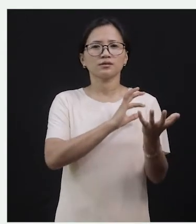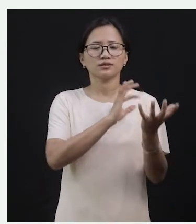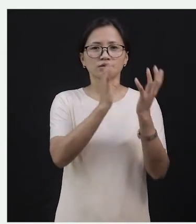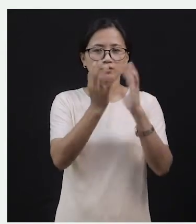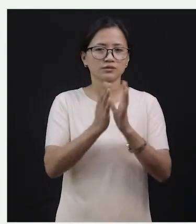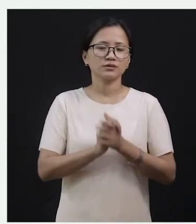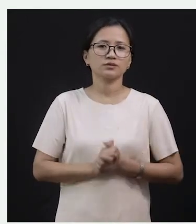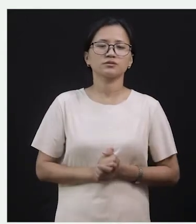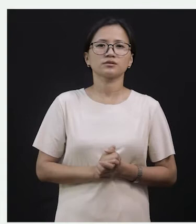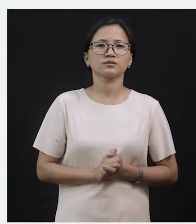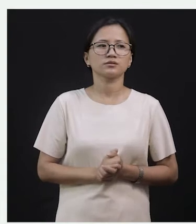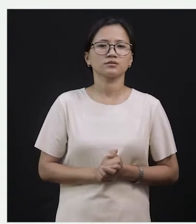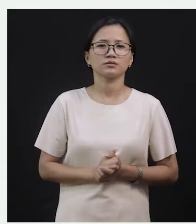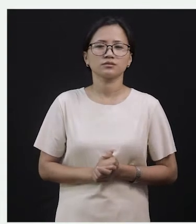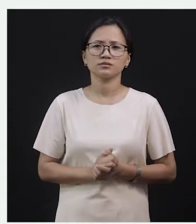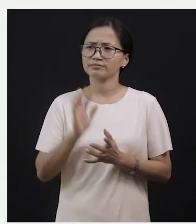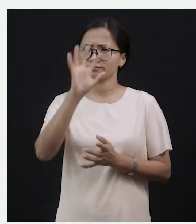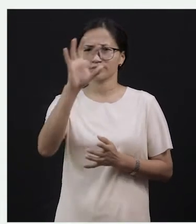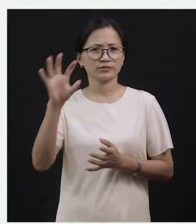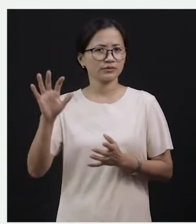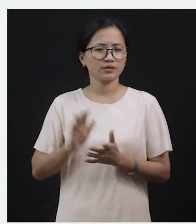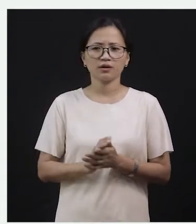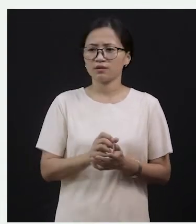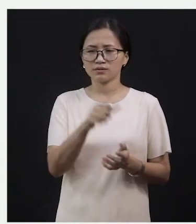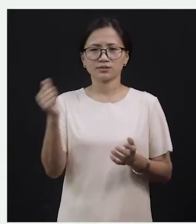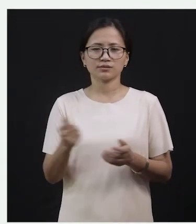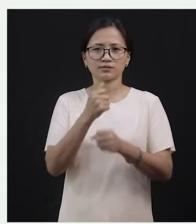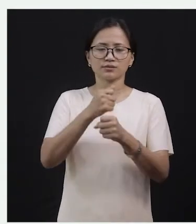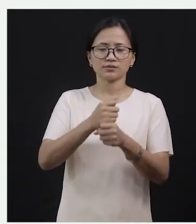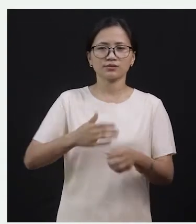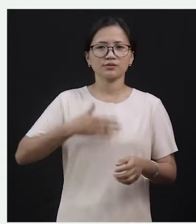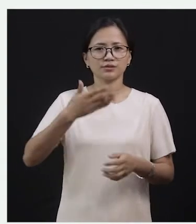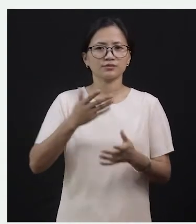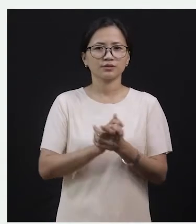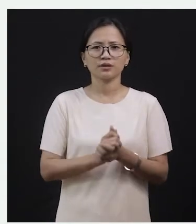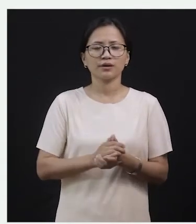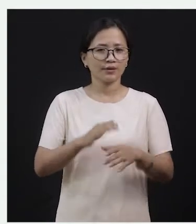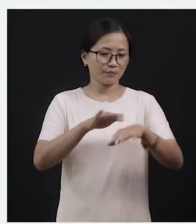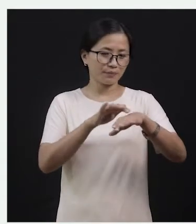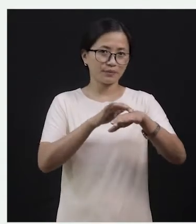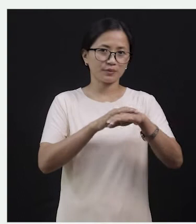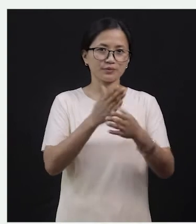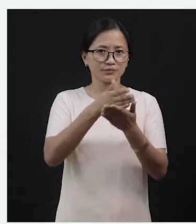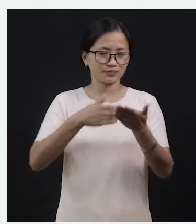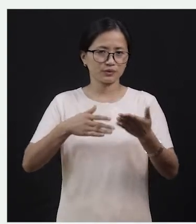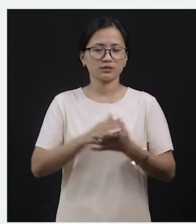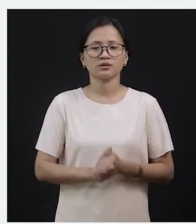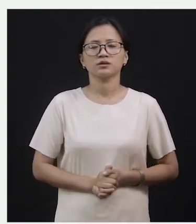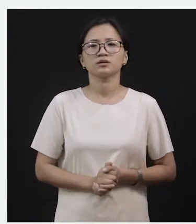oceans, and the other green, blue, green and brown part, they are